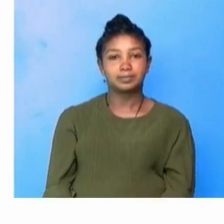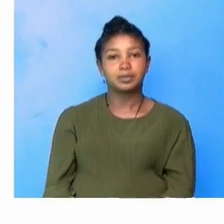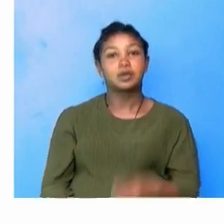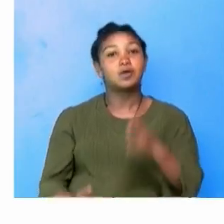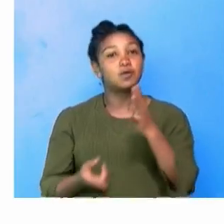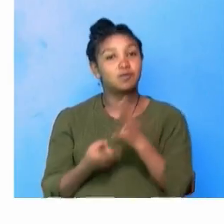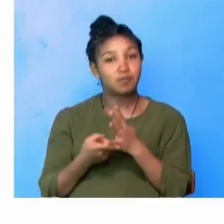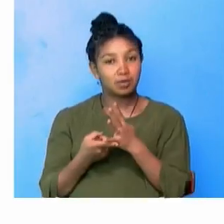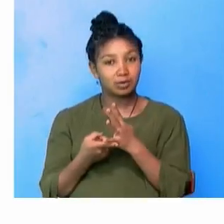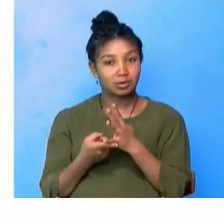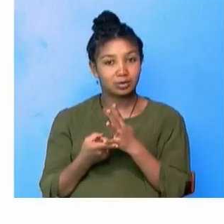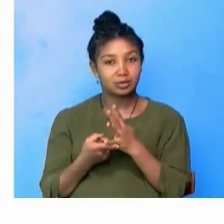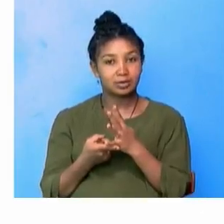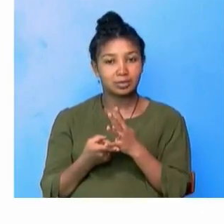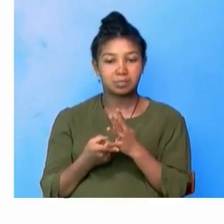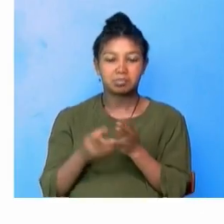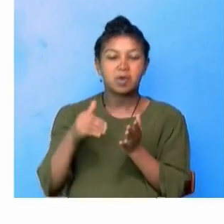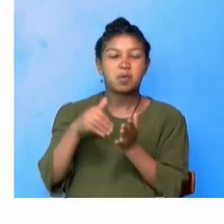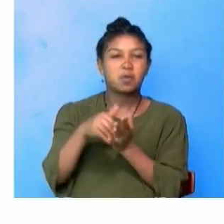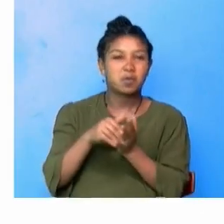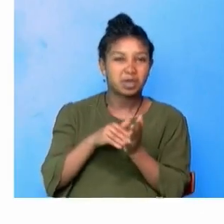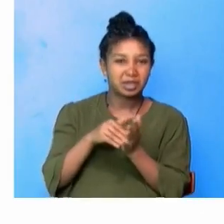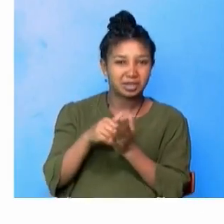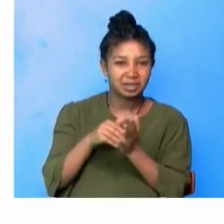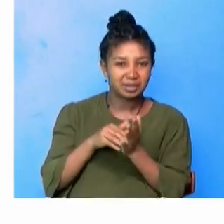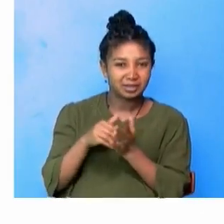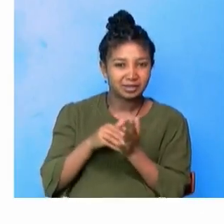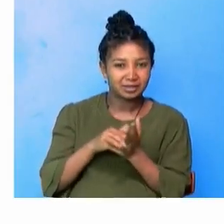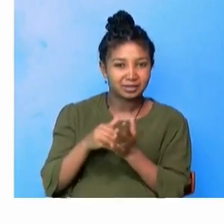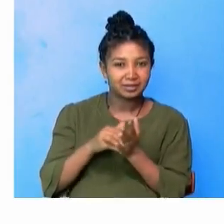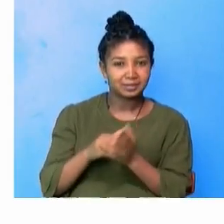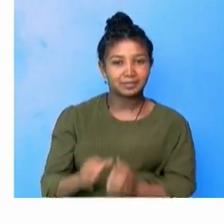4, weak.